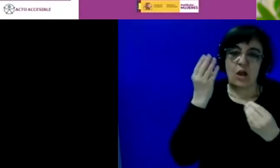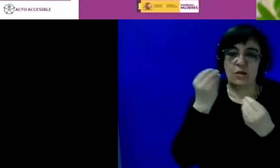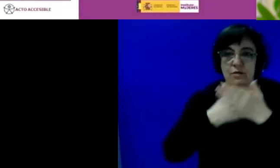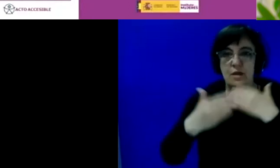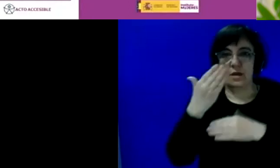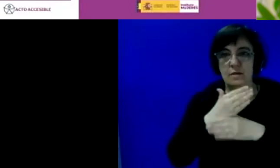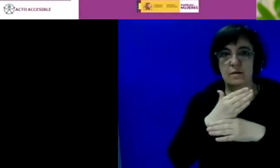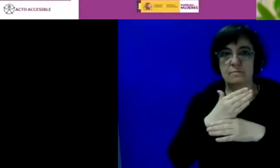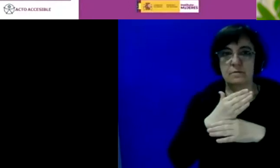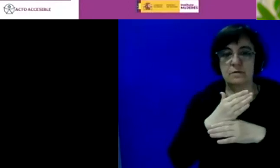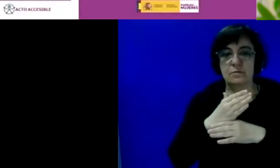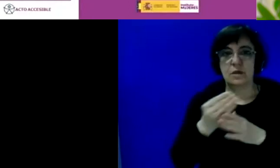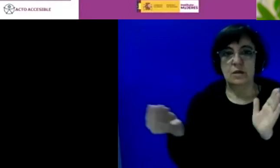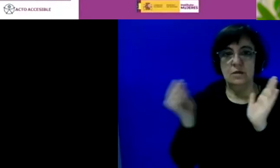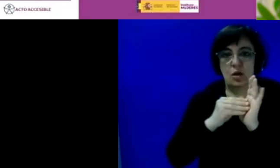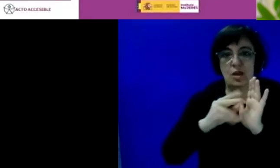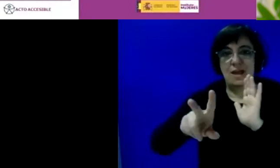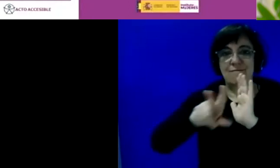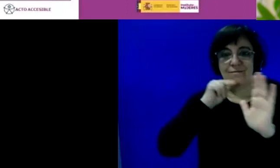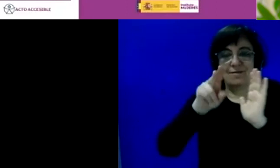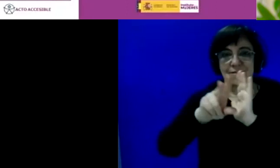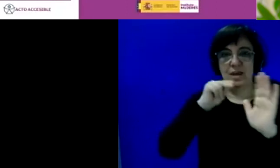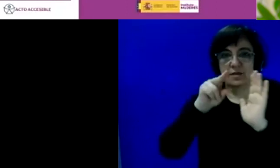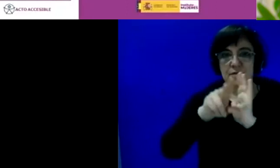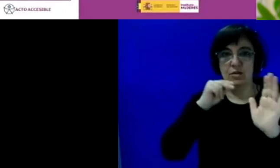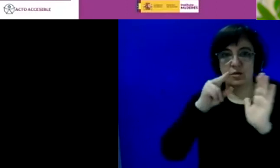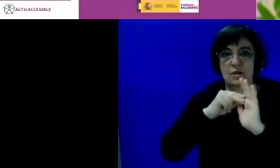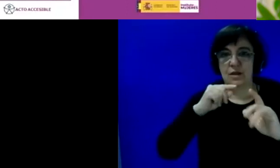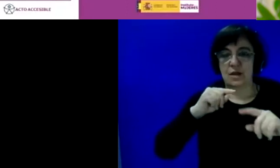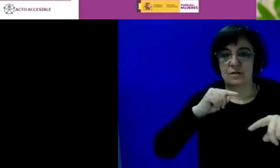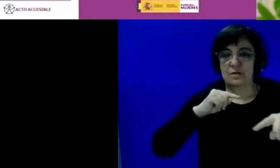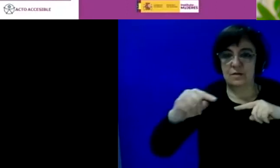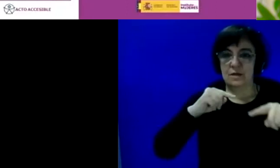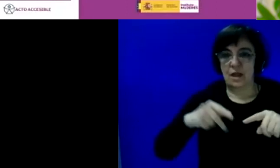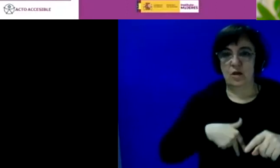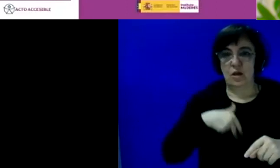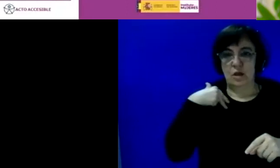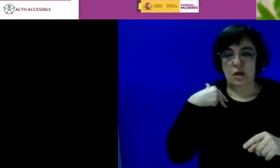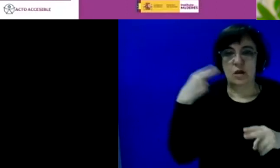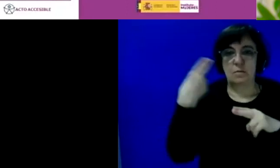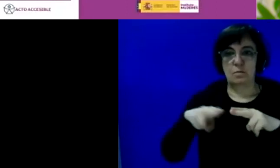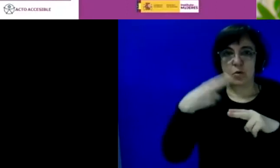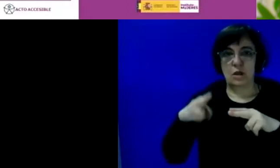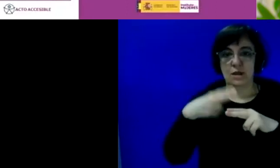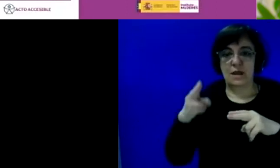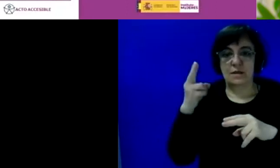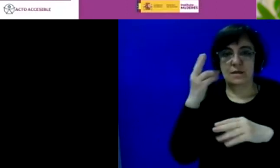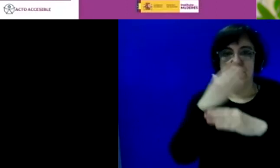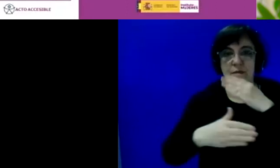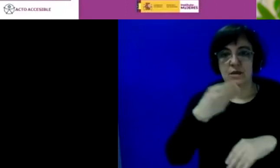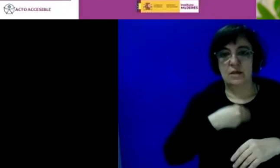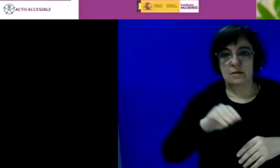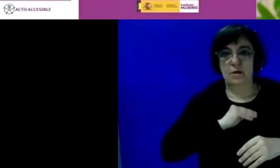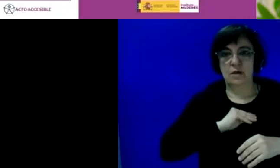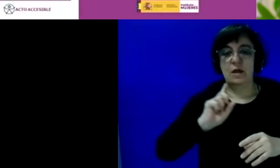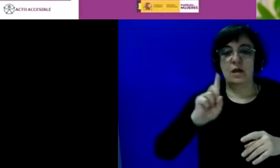in relation to gender and disabilities. We will now show the